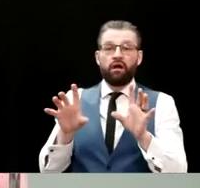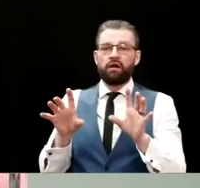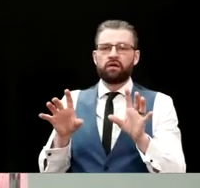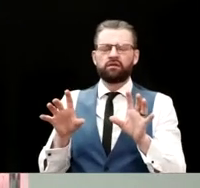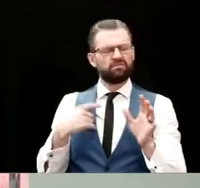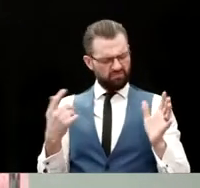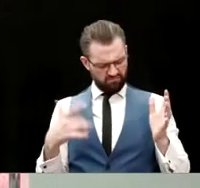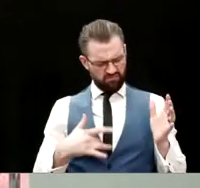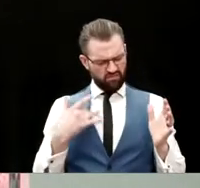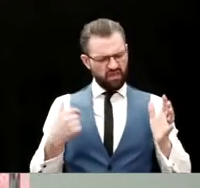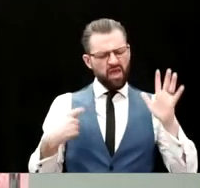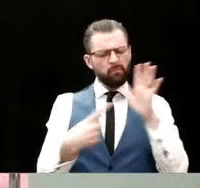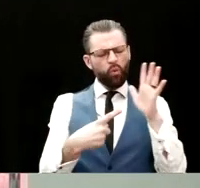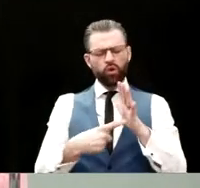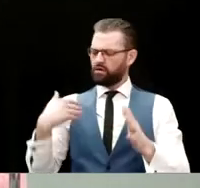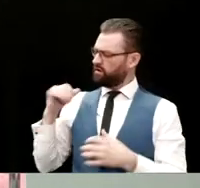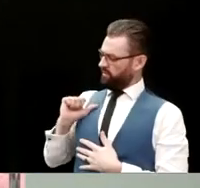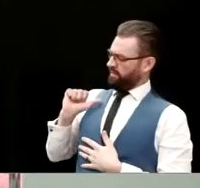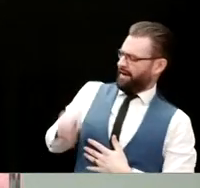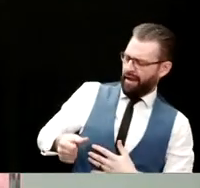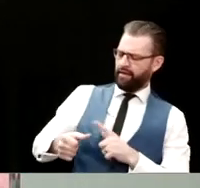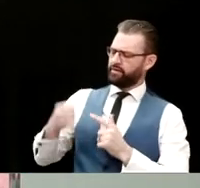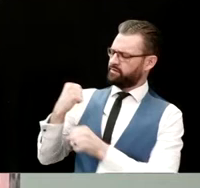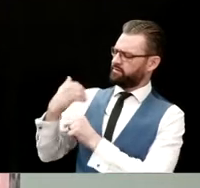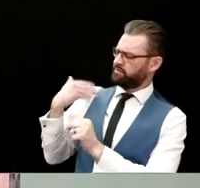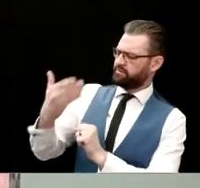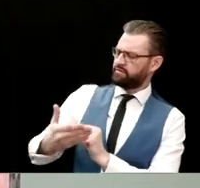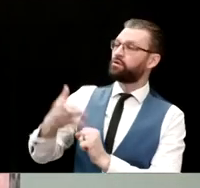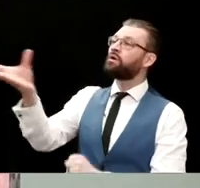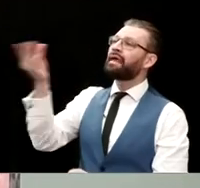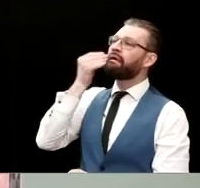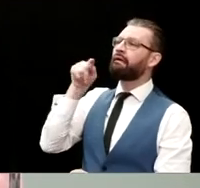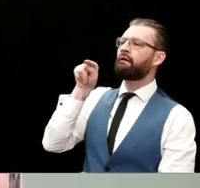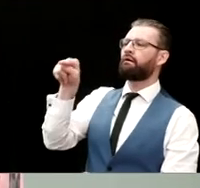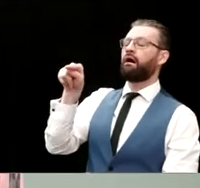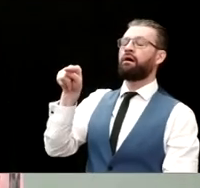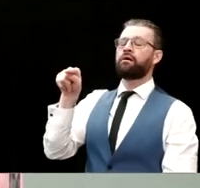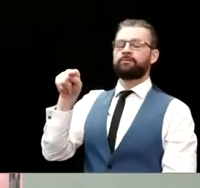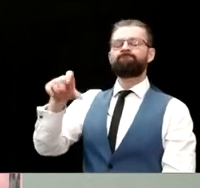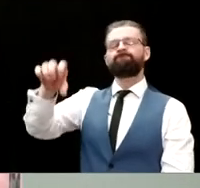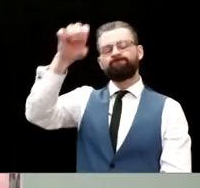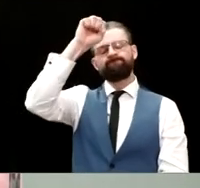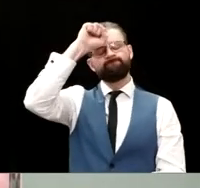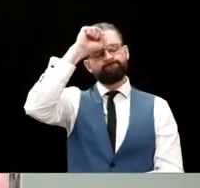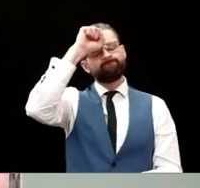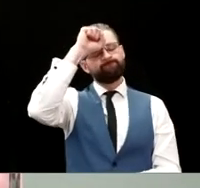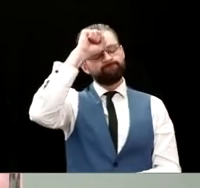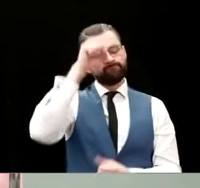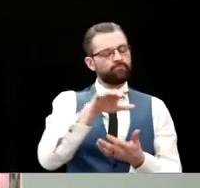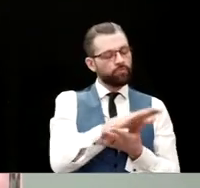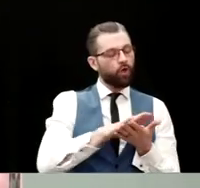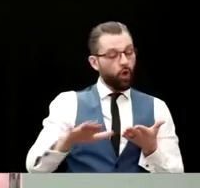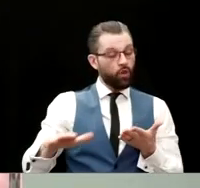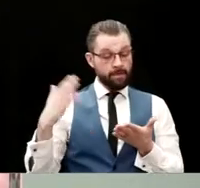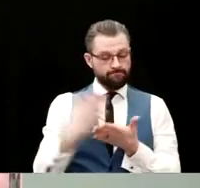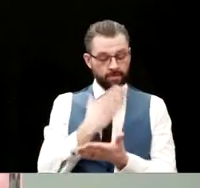important for us as the next generation to hear this testimony so we can continue to remember the Holocaust and safeguard the future